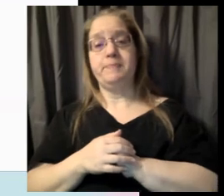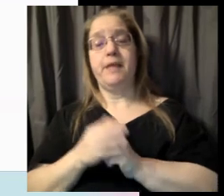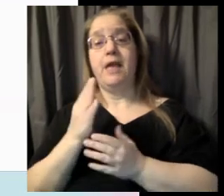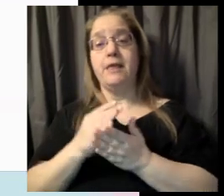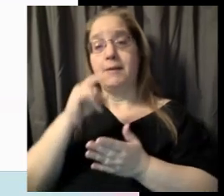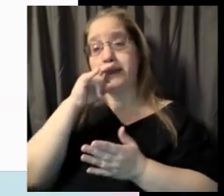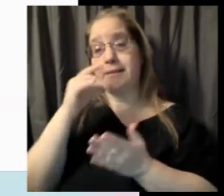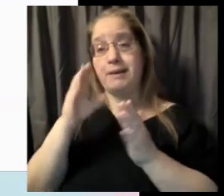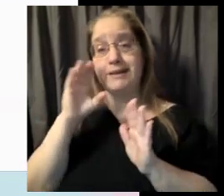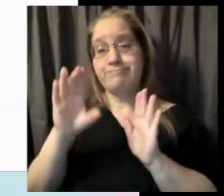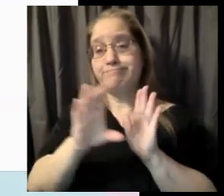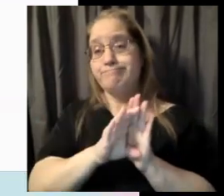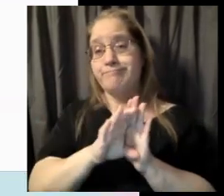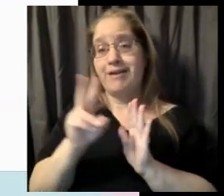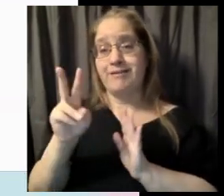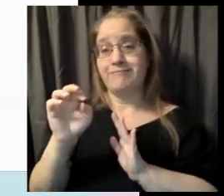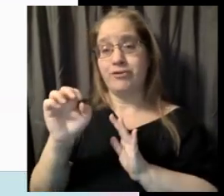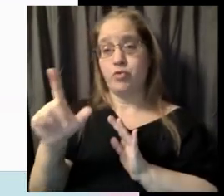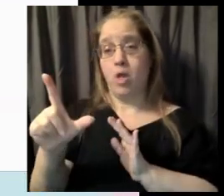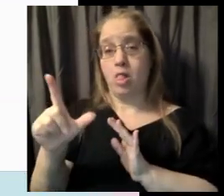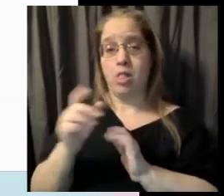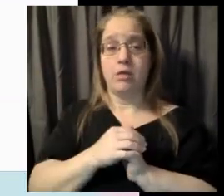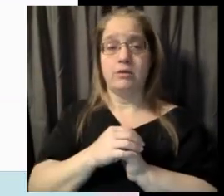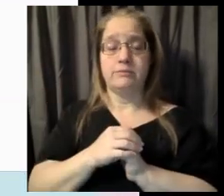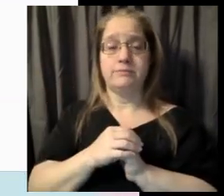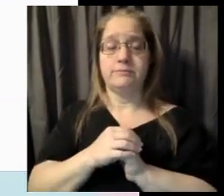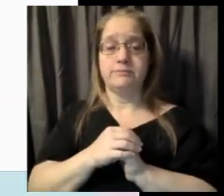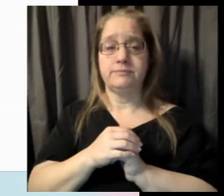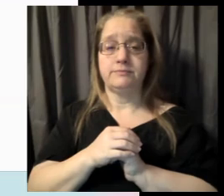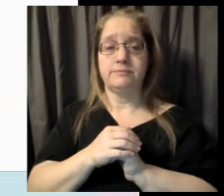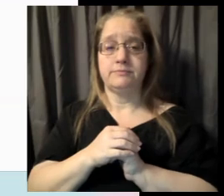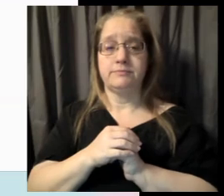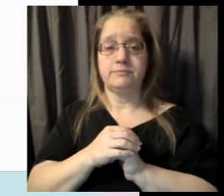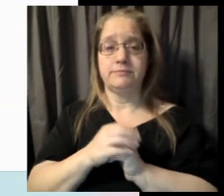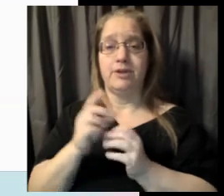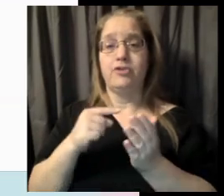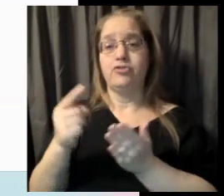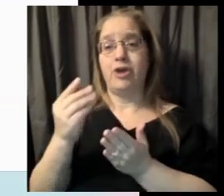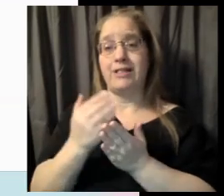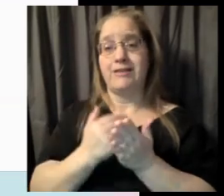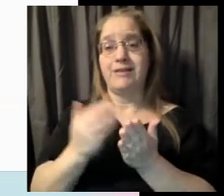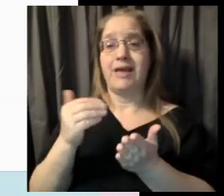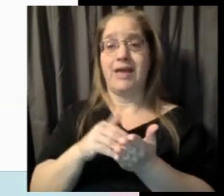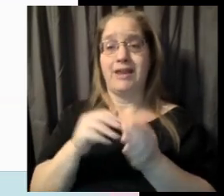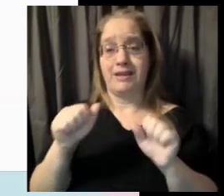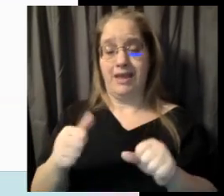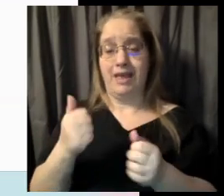visual reminders throughout their environment to stop and take a minute to think. Checklists, again, can also help